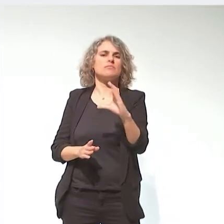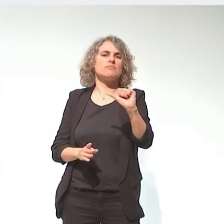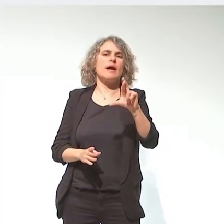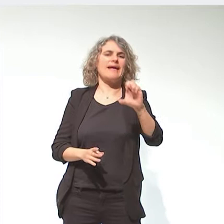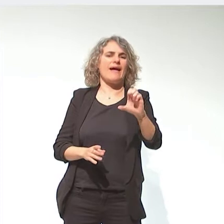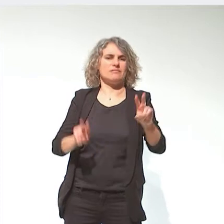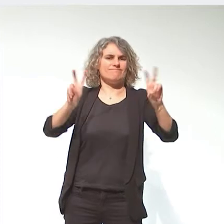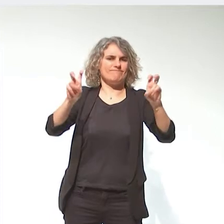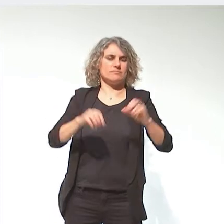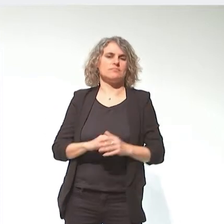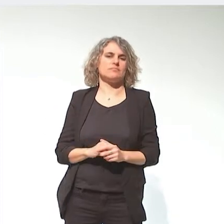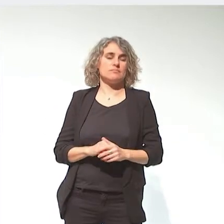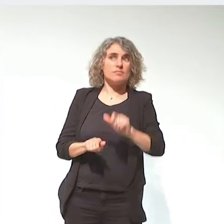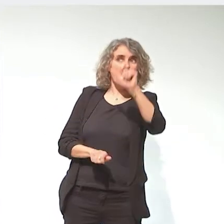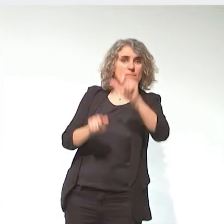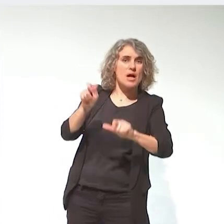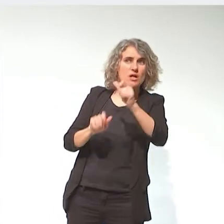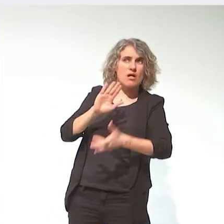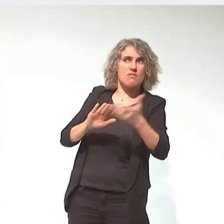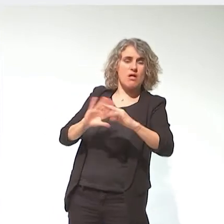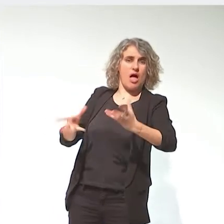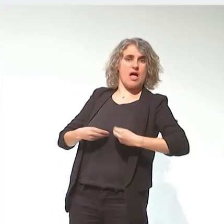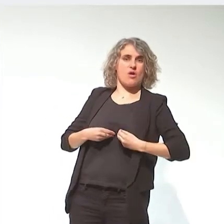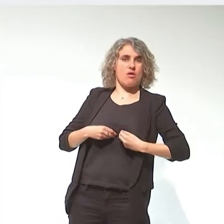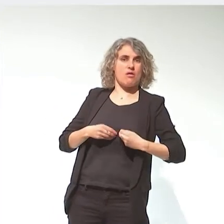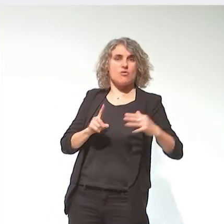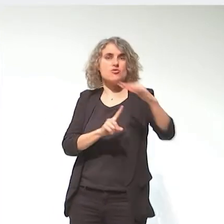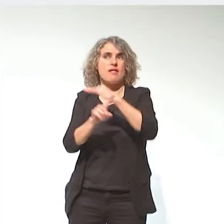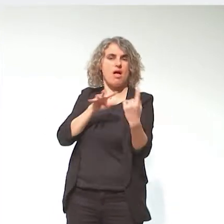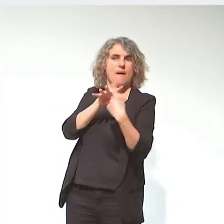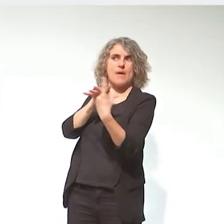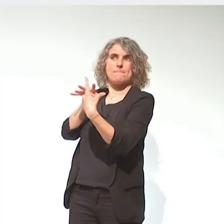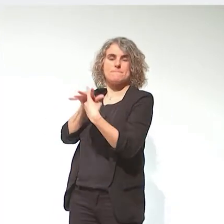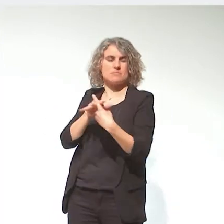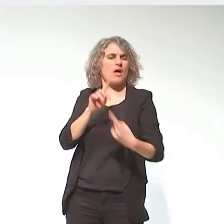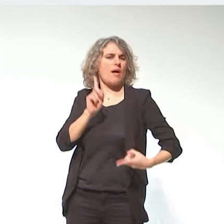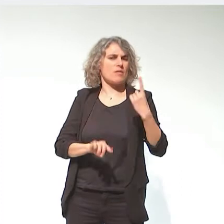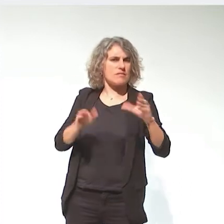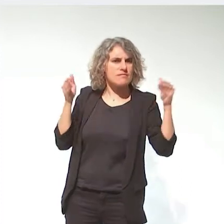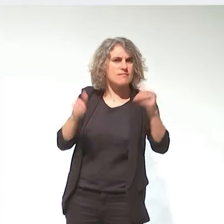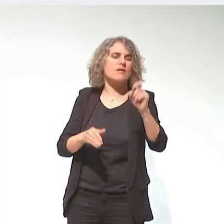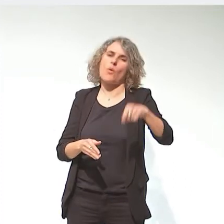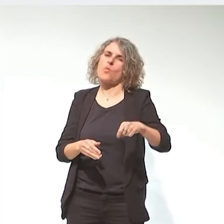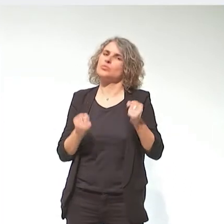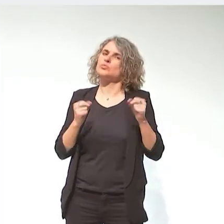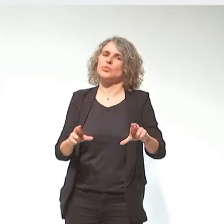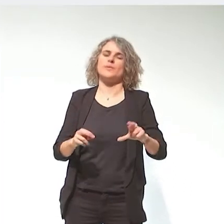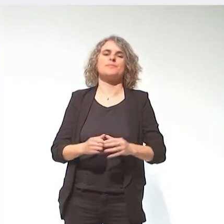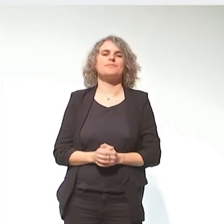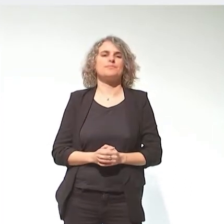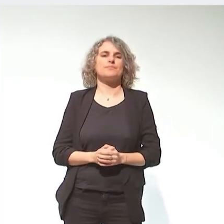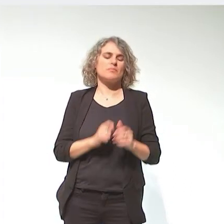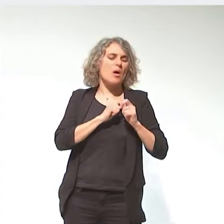refugees. Katarina here will fill you in on the details of this program.